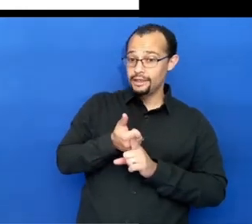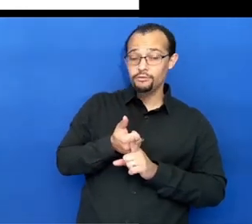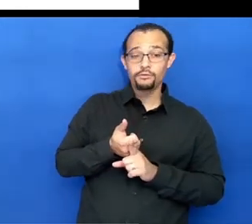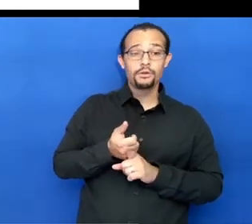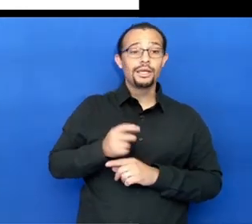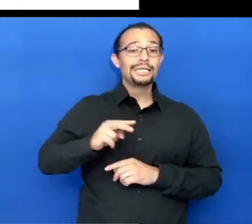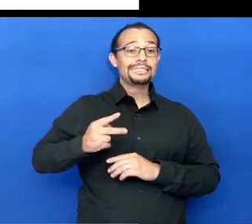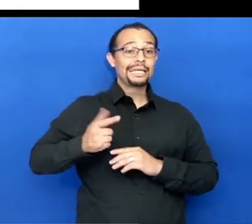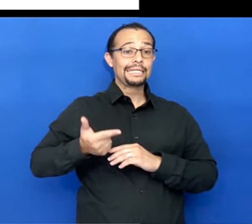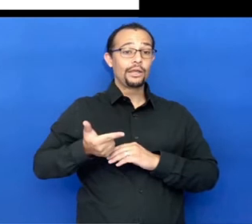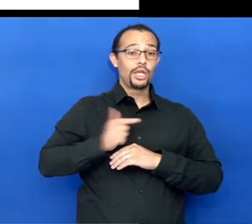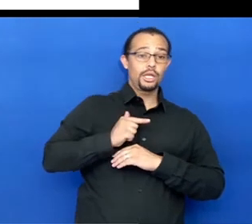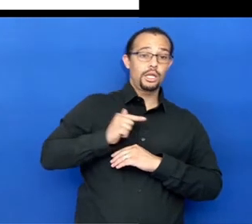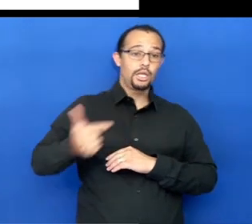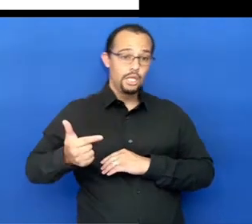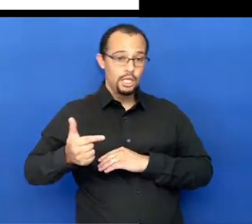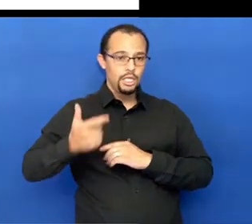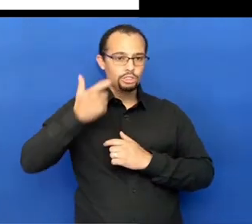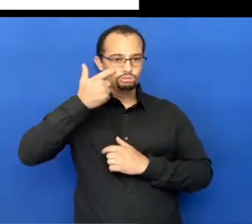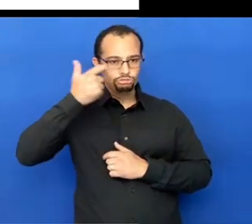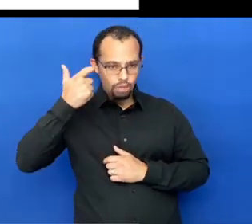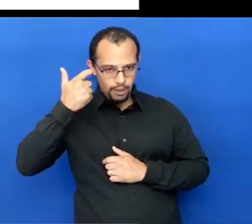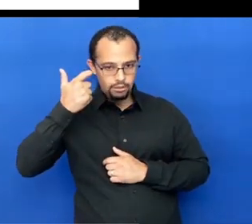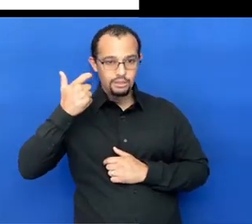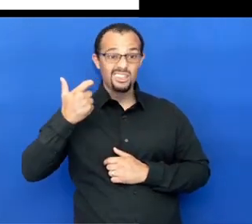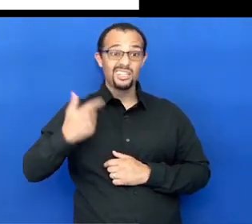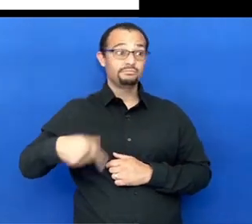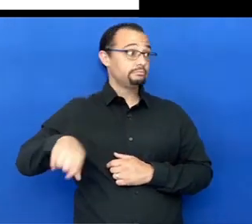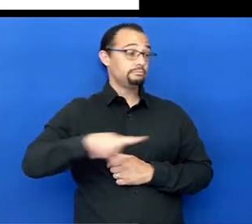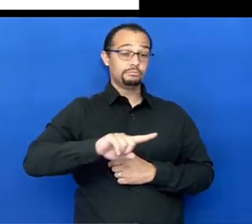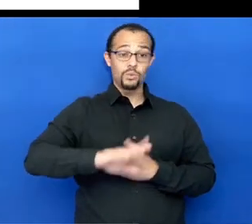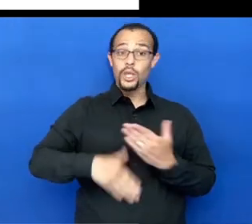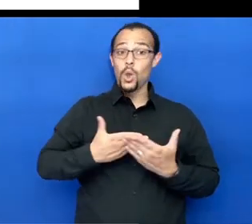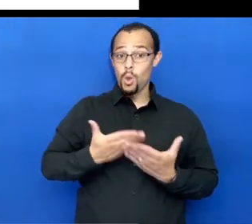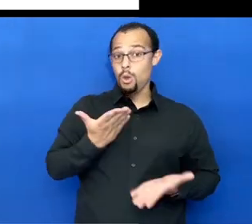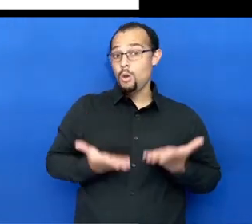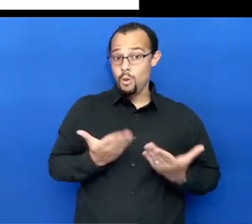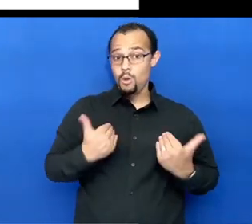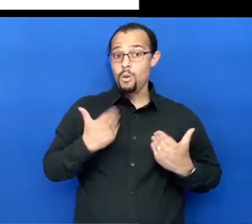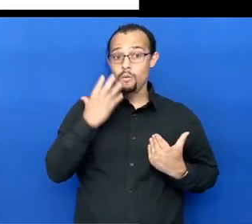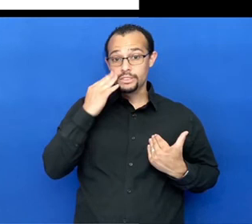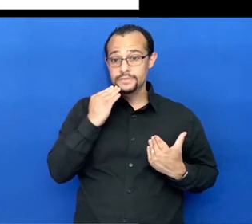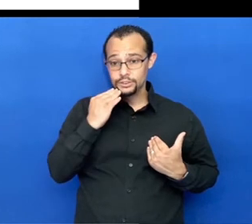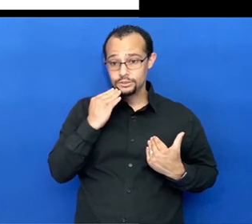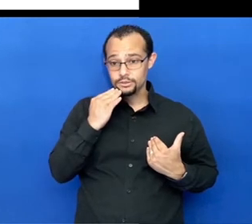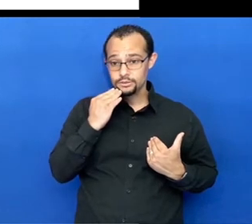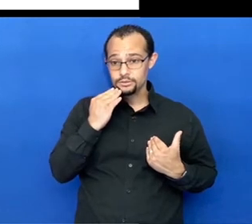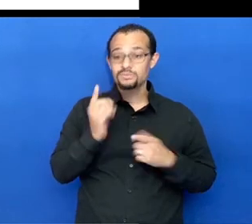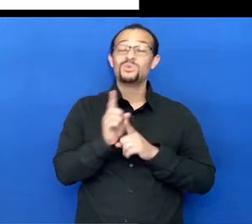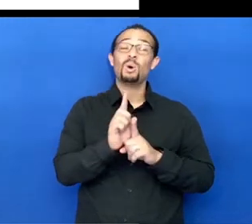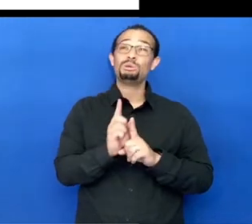compassion fatigue, I alluded to that, and secondary trauma that we all could be experiencing depending on our